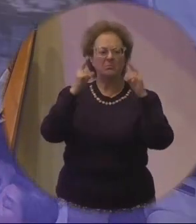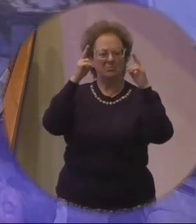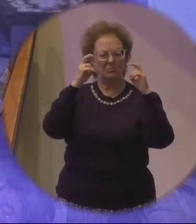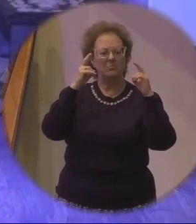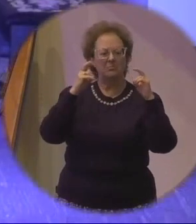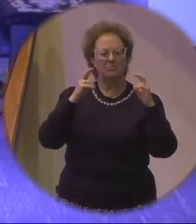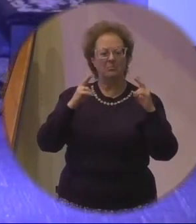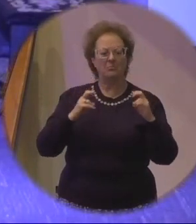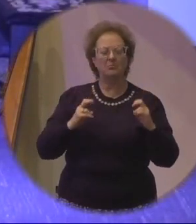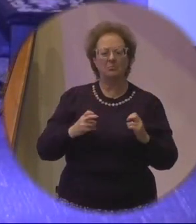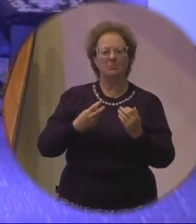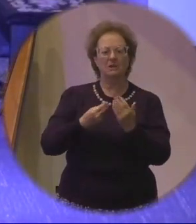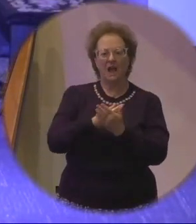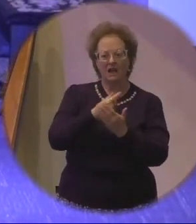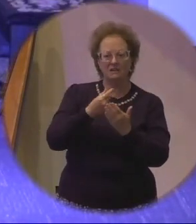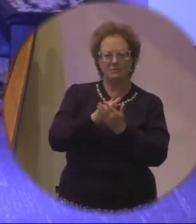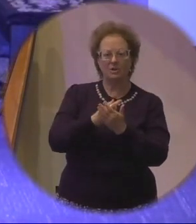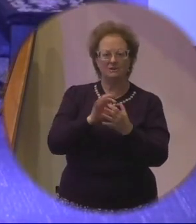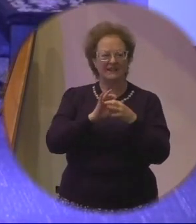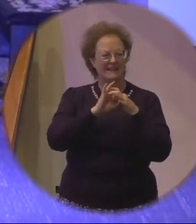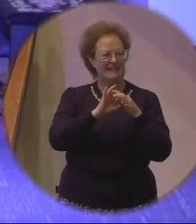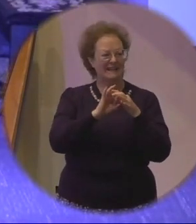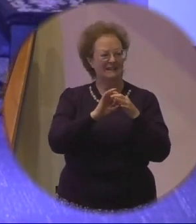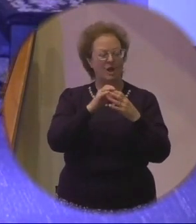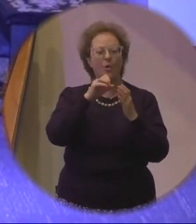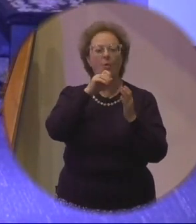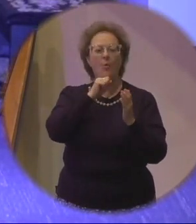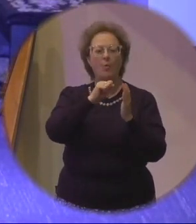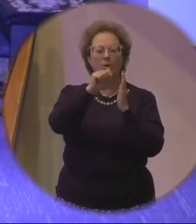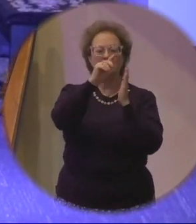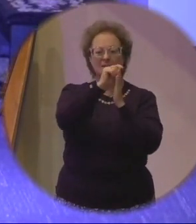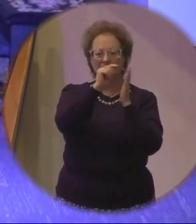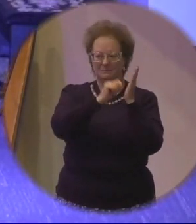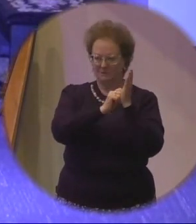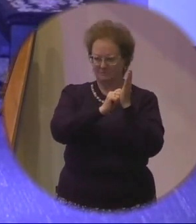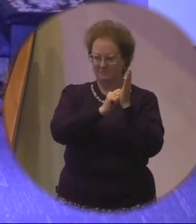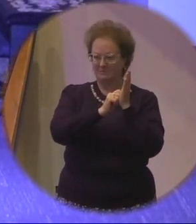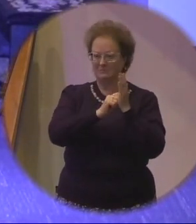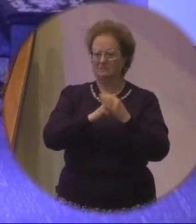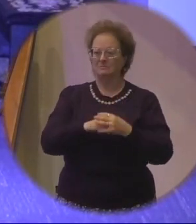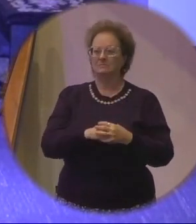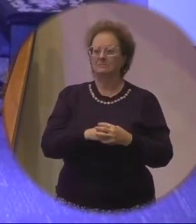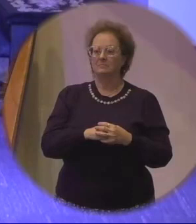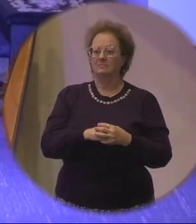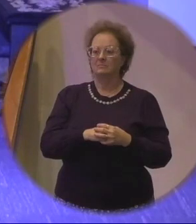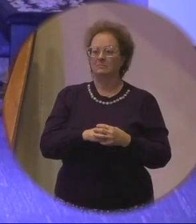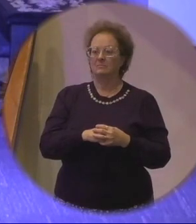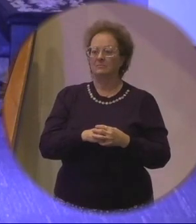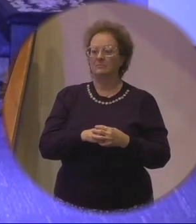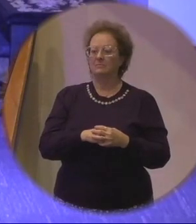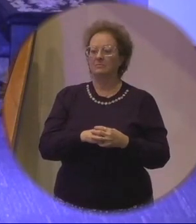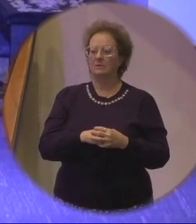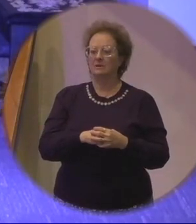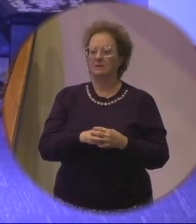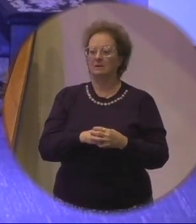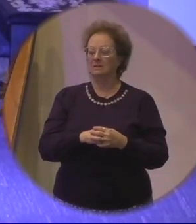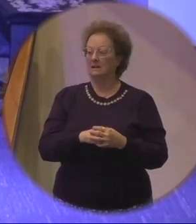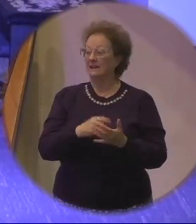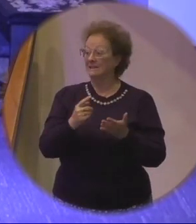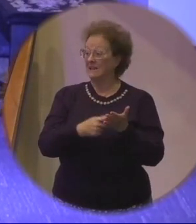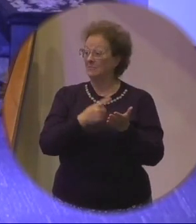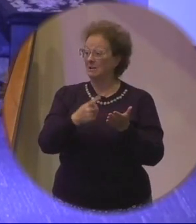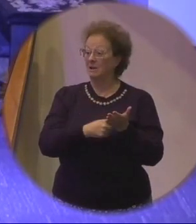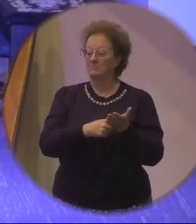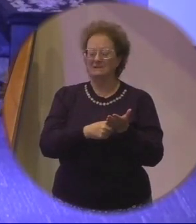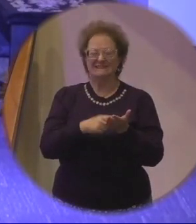verse by verse, and then we're also going to connect it to that Old Testament reading from Genesis 28, because you may have noticed that there's some